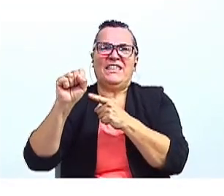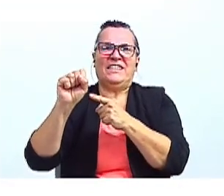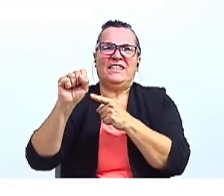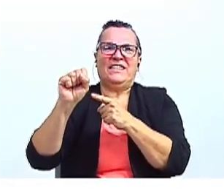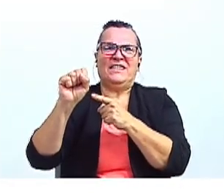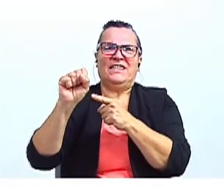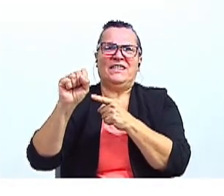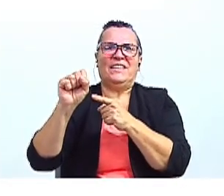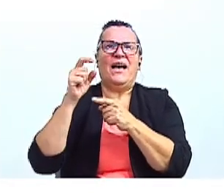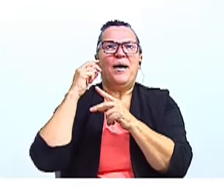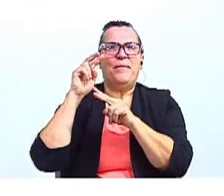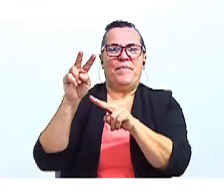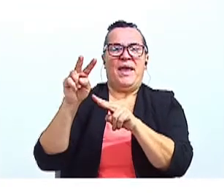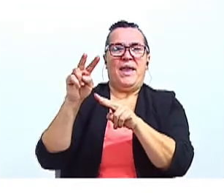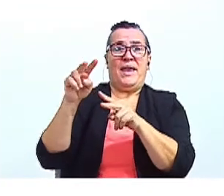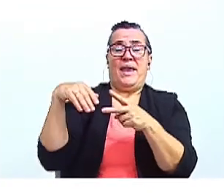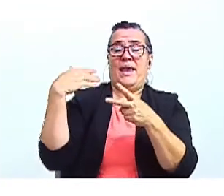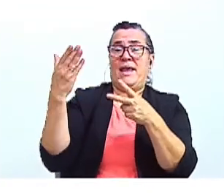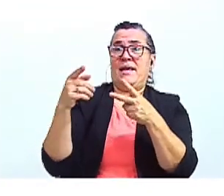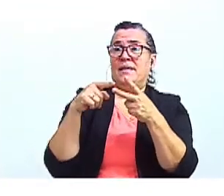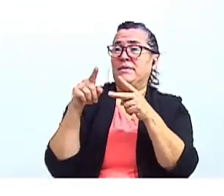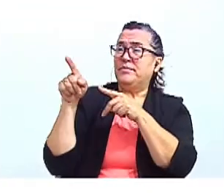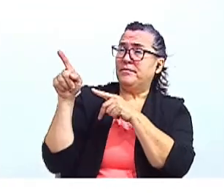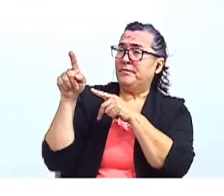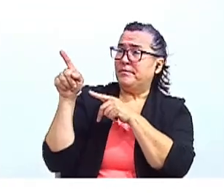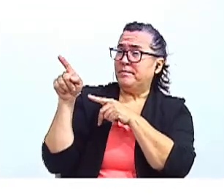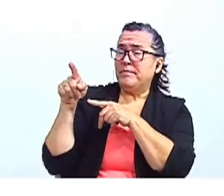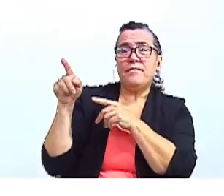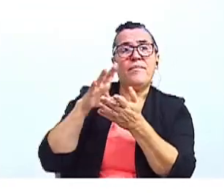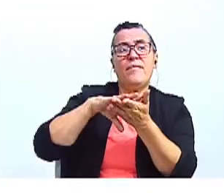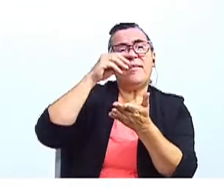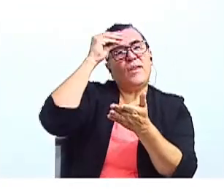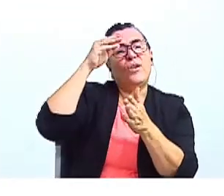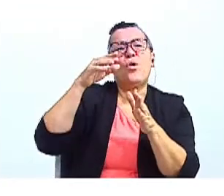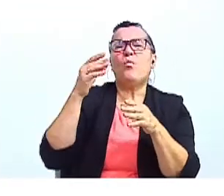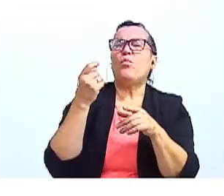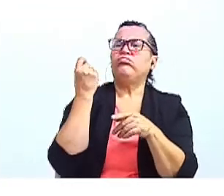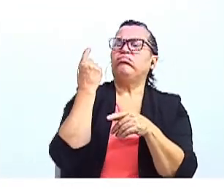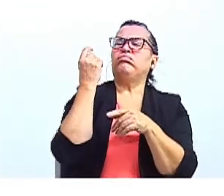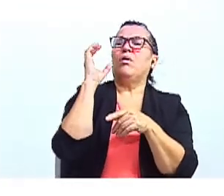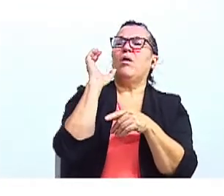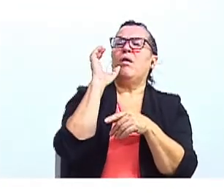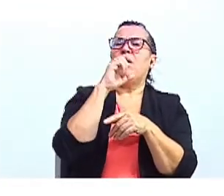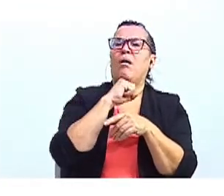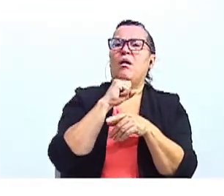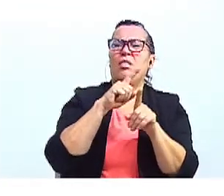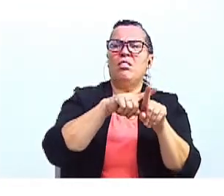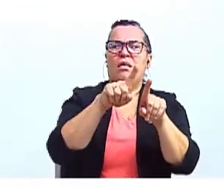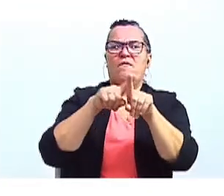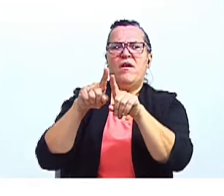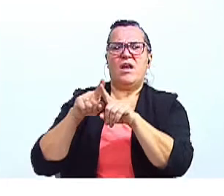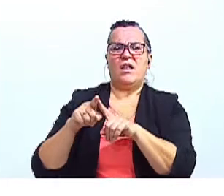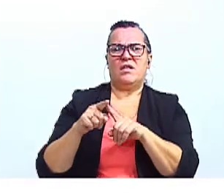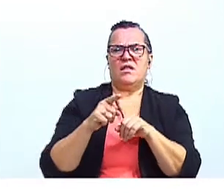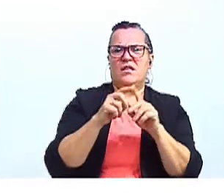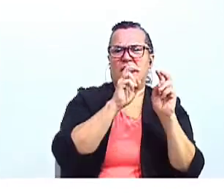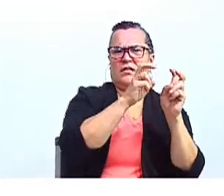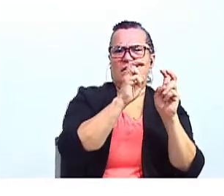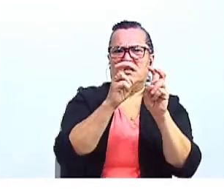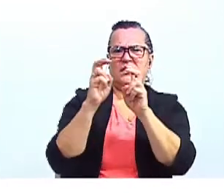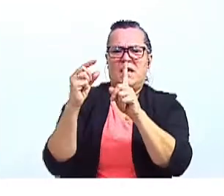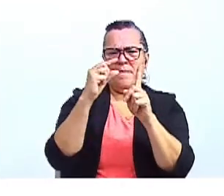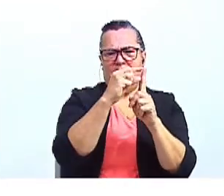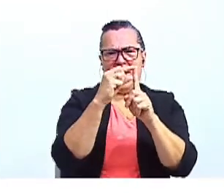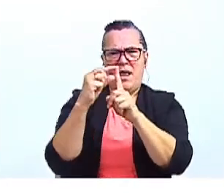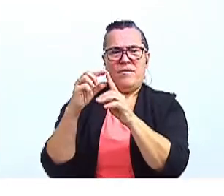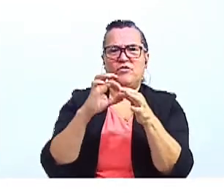Next, then we also are going to learn how to interpret many subject-specific words about